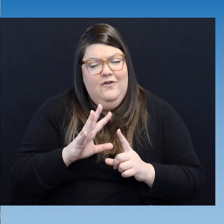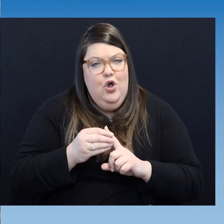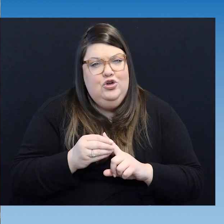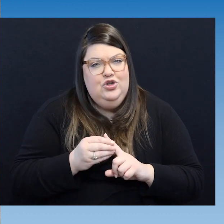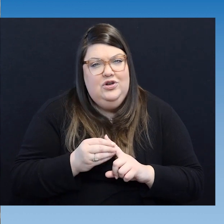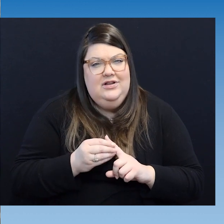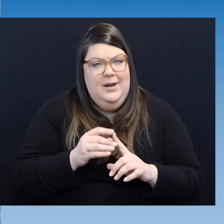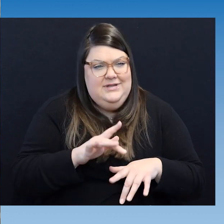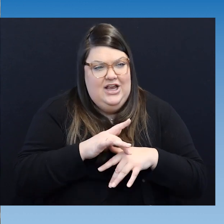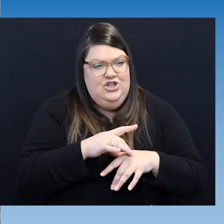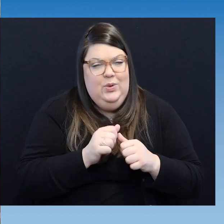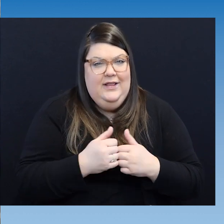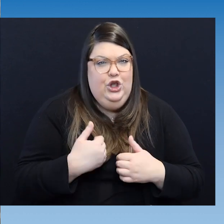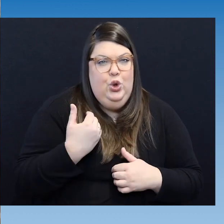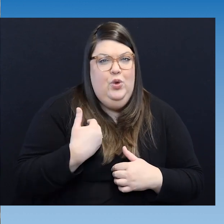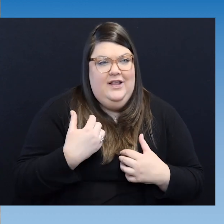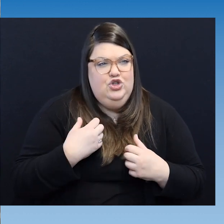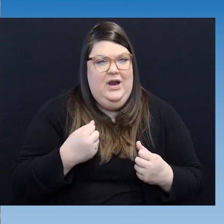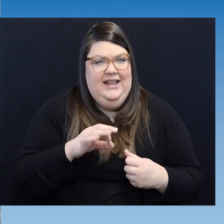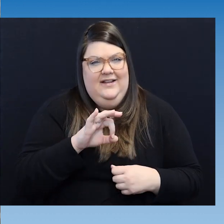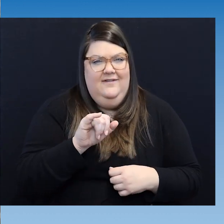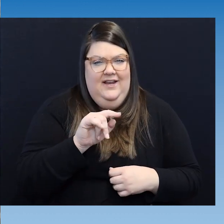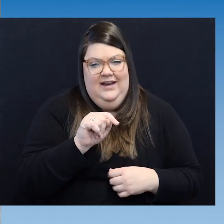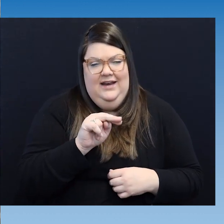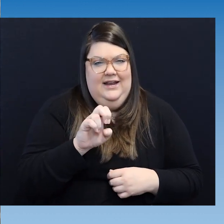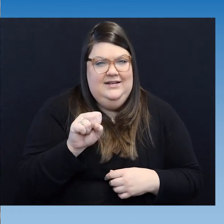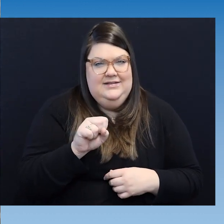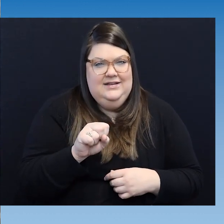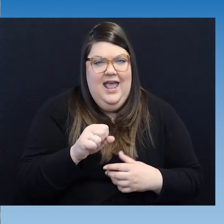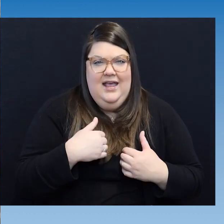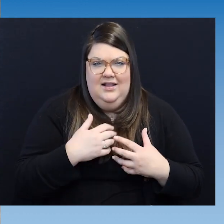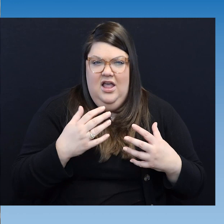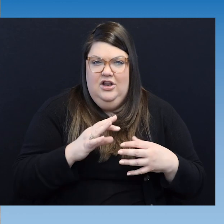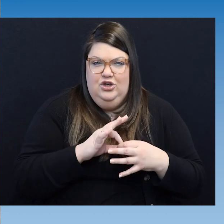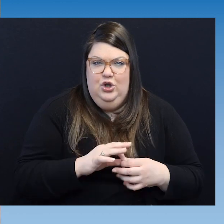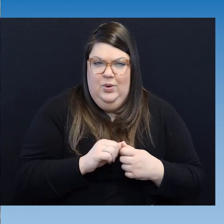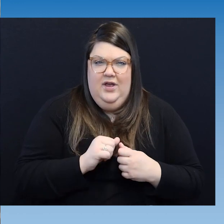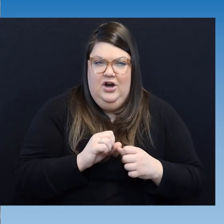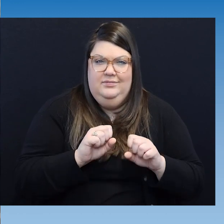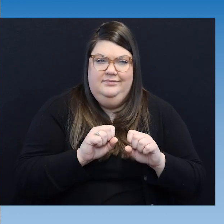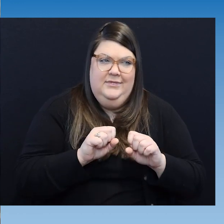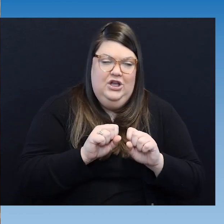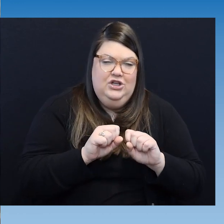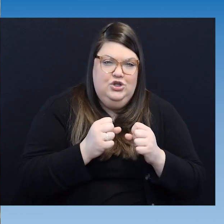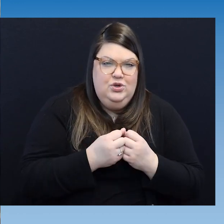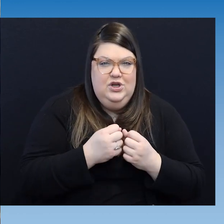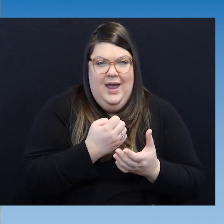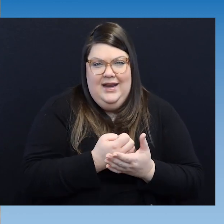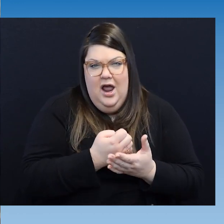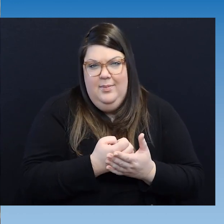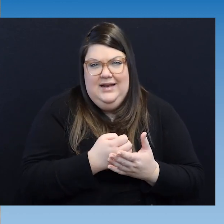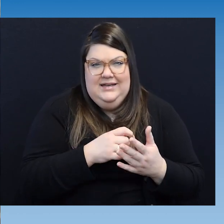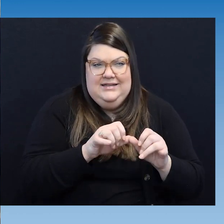and strength and fitness that has a lot to do with our, you know, socioeconomic system and what we value in society. And